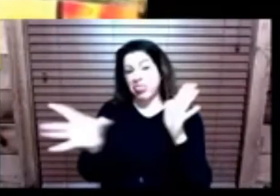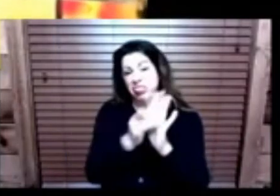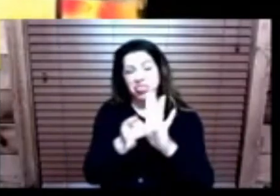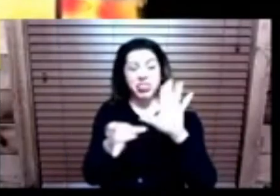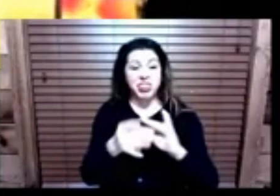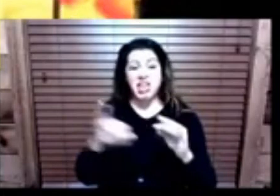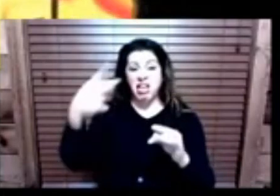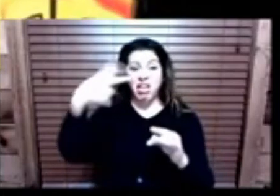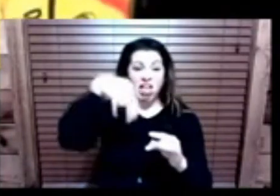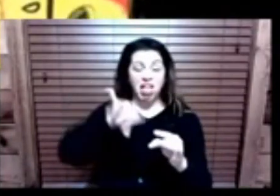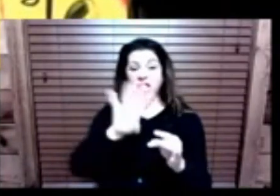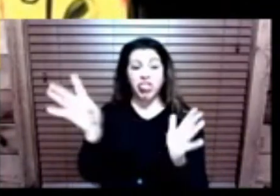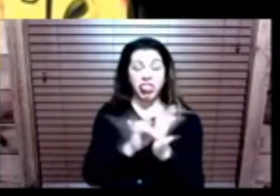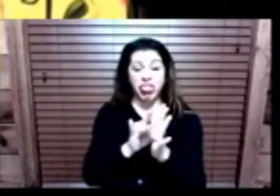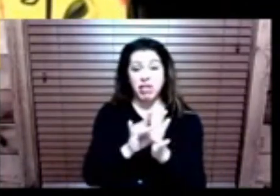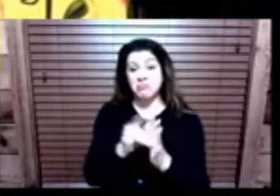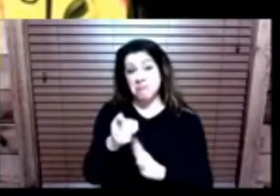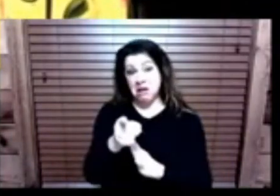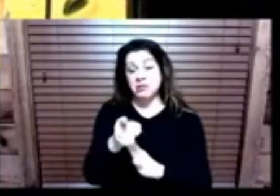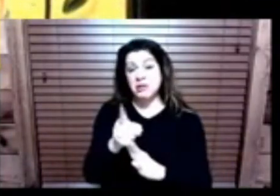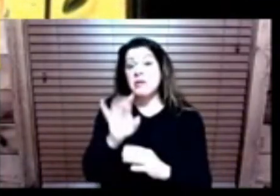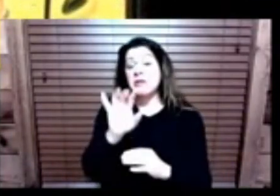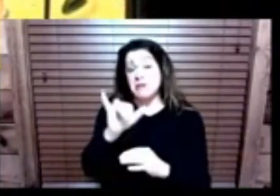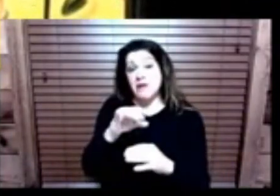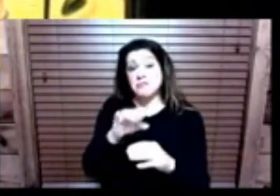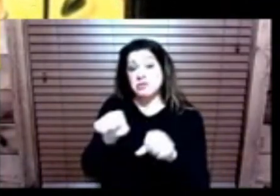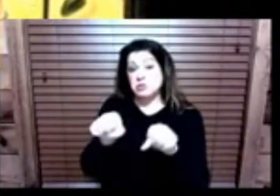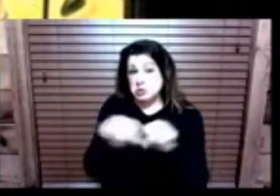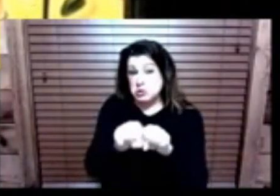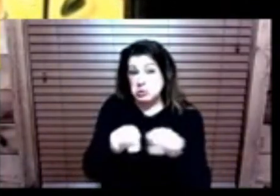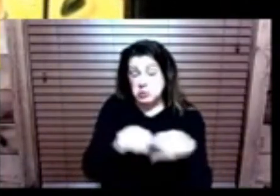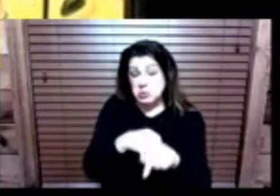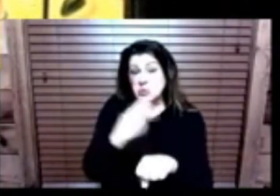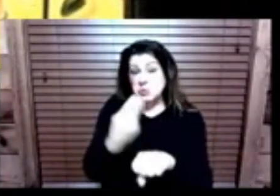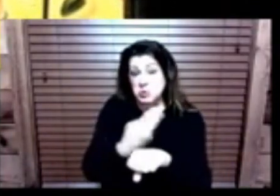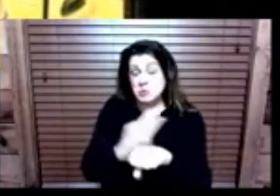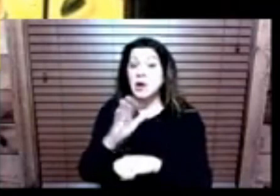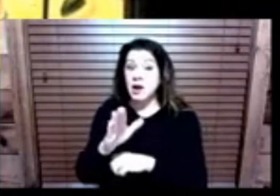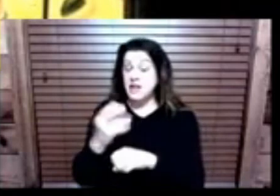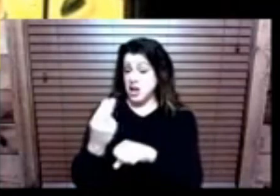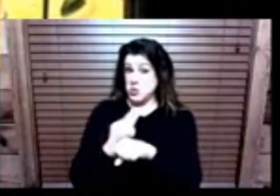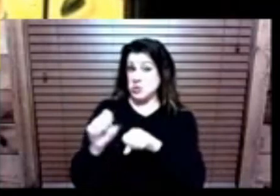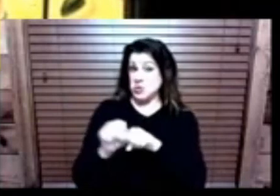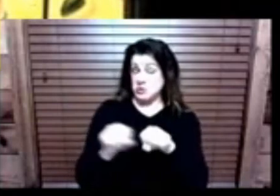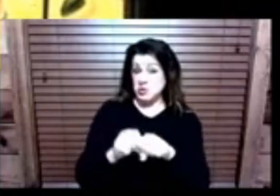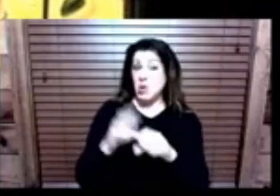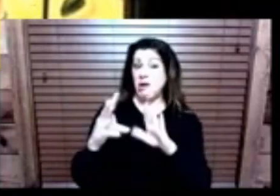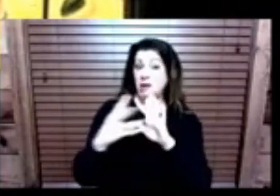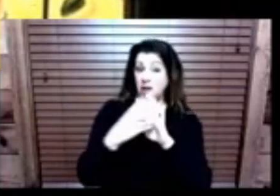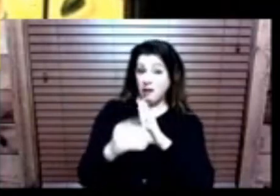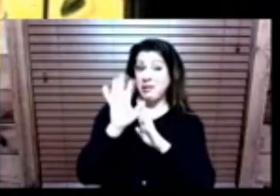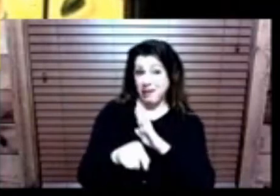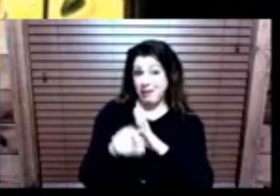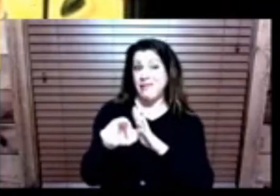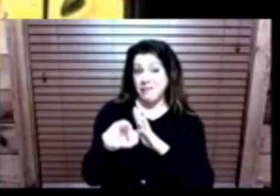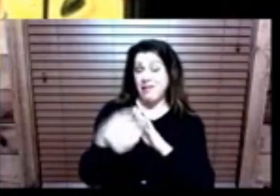just put it on a shoe. This is on a shoe. Fluvog just did a shoe using this. I never would have thought that anybody would